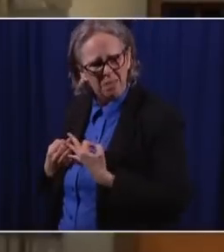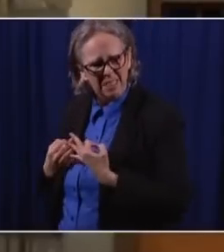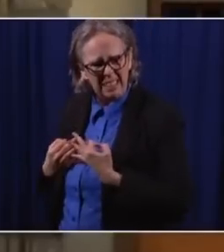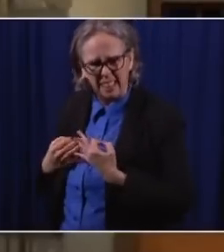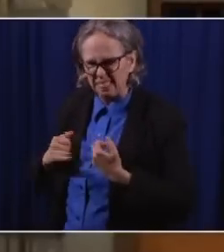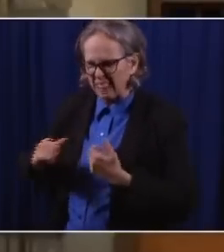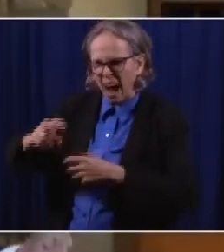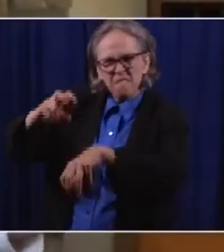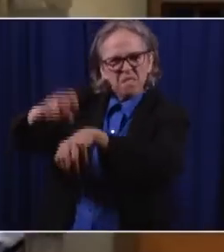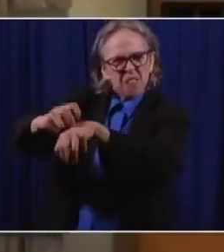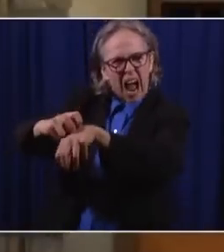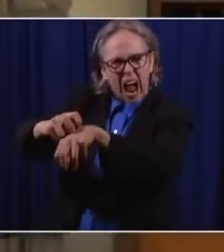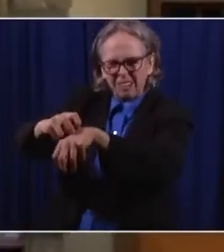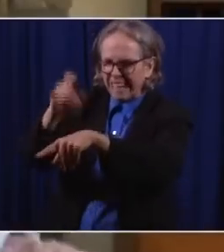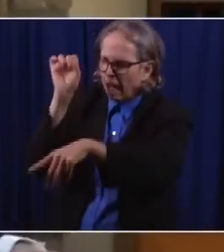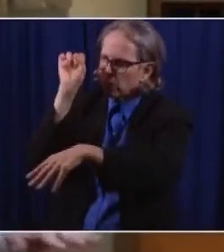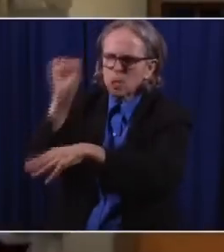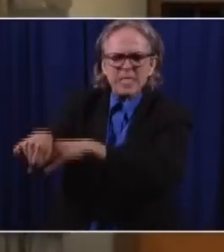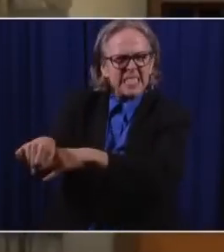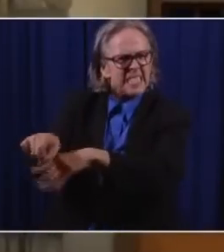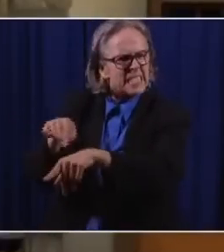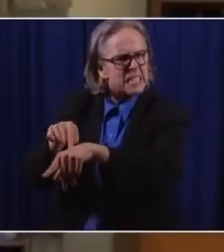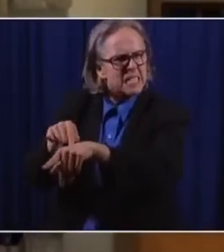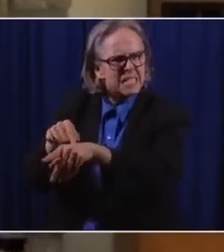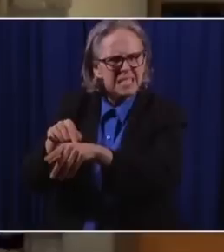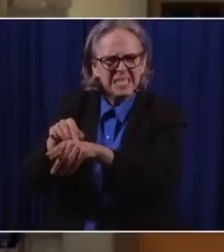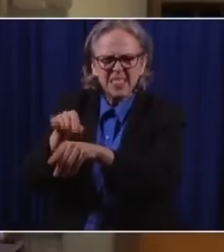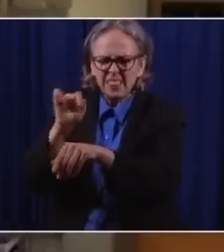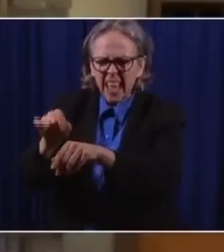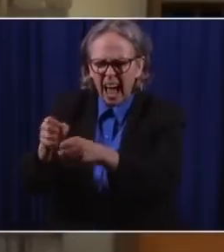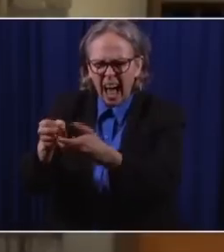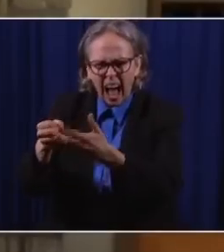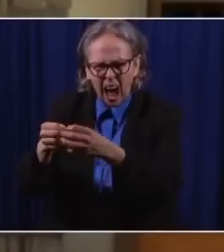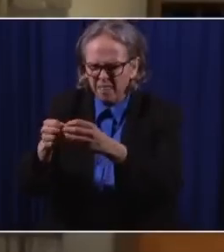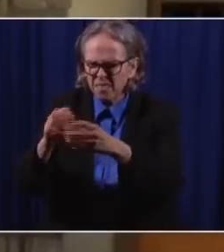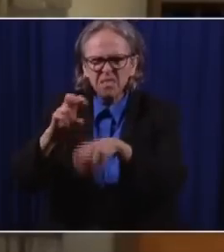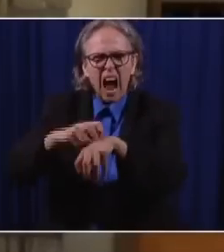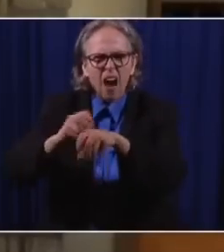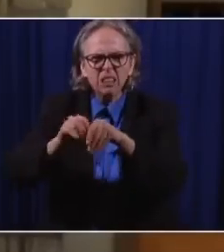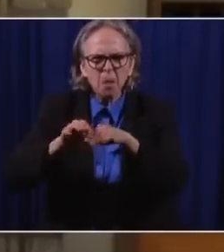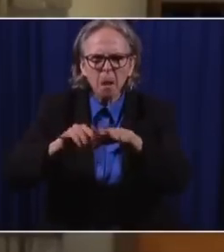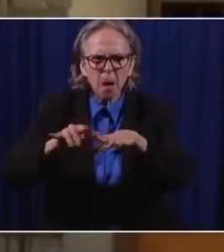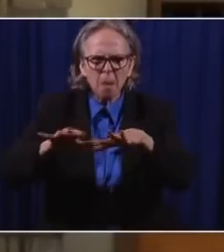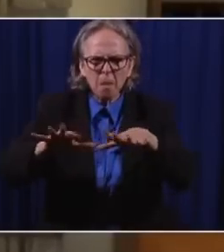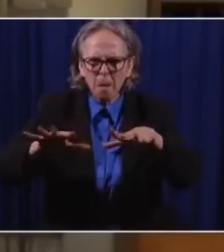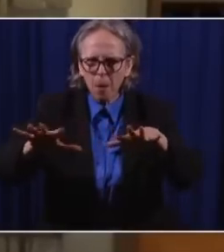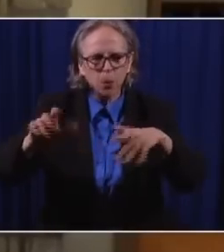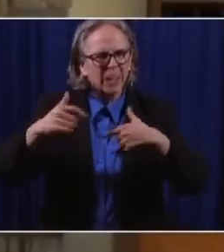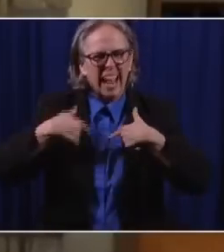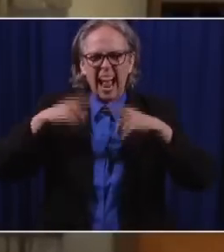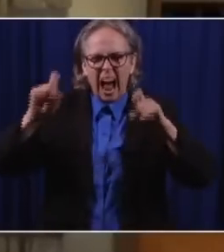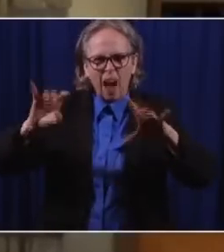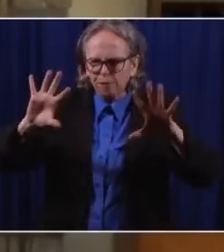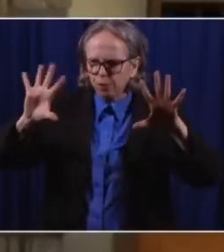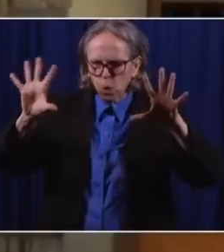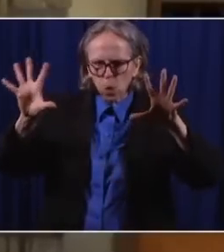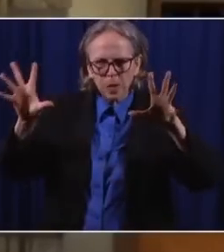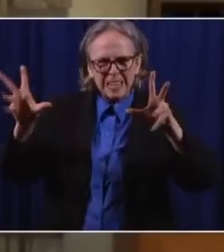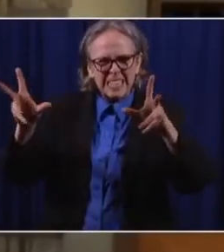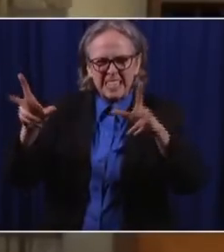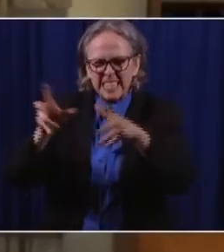is starting to flare up and is flaring up. We've got to push it down. If we don't push it down, people will lose confidence